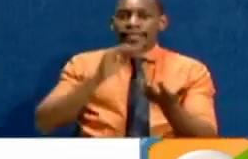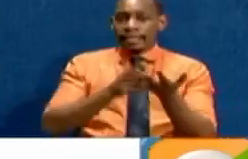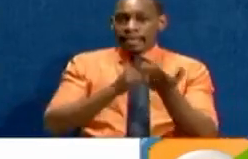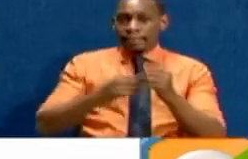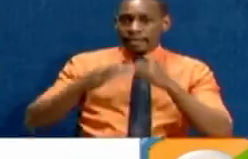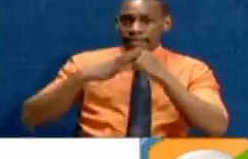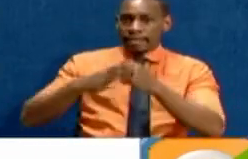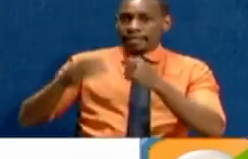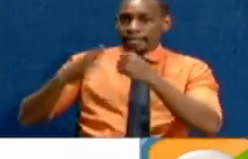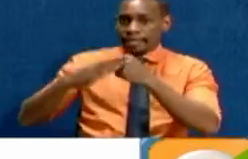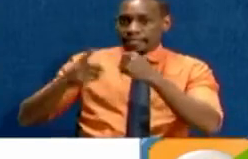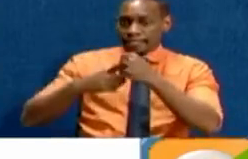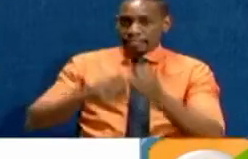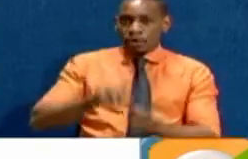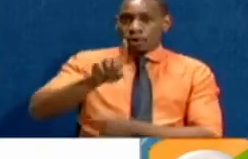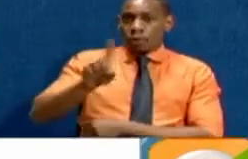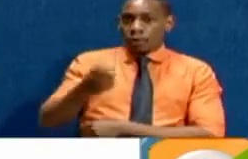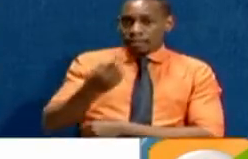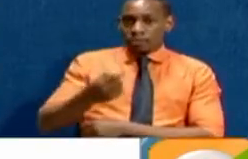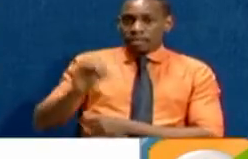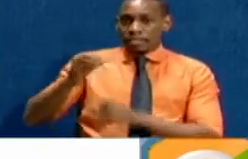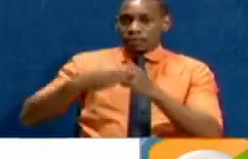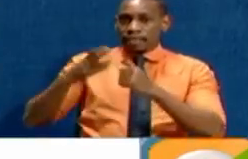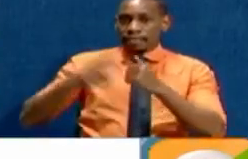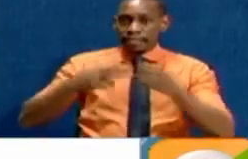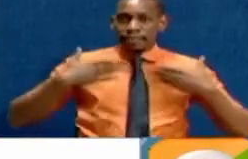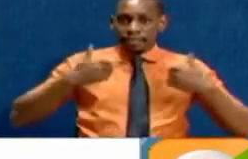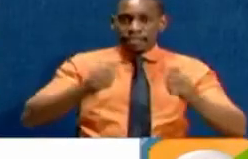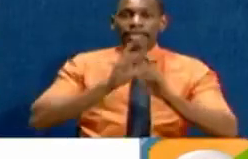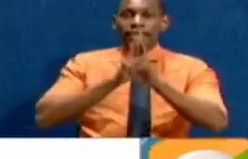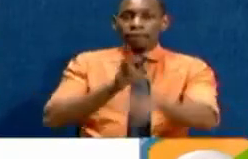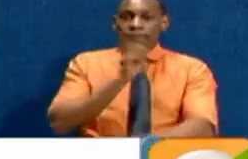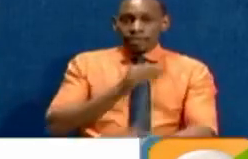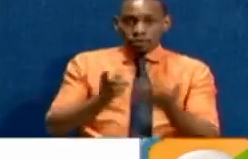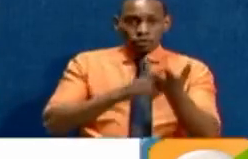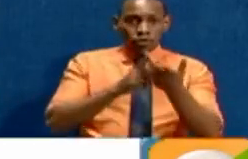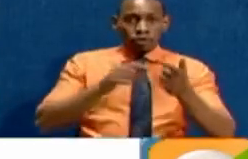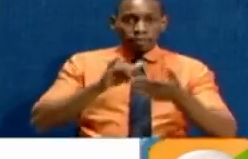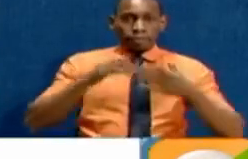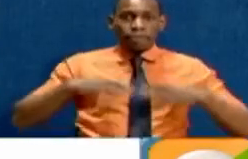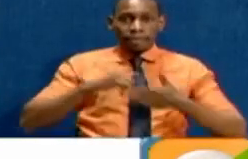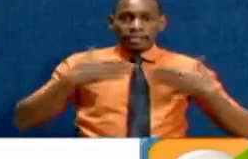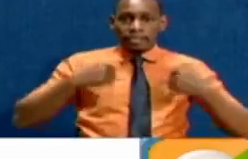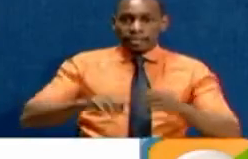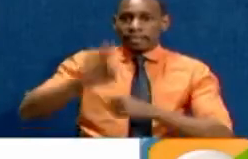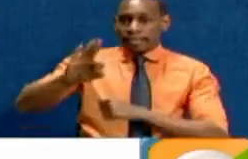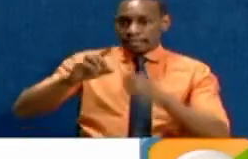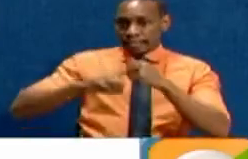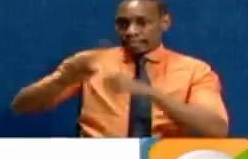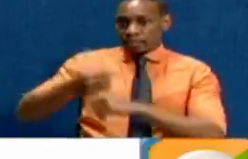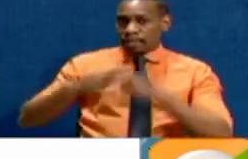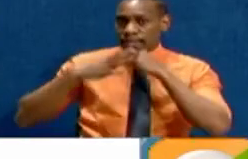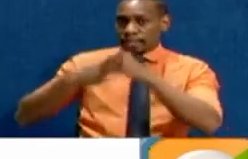to 996. 1,087 recoveries have been recorded, bringing the total number of recoveries to